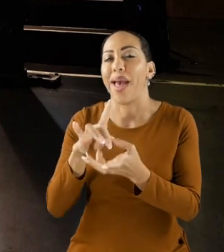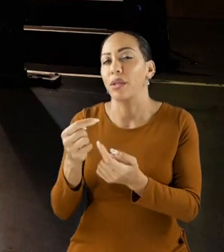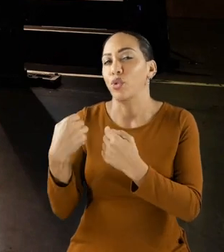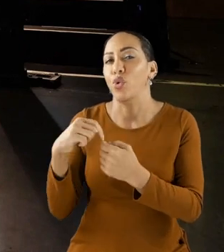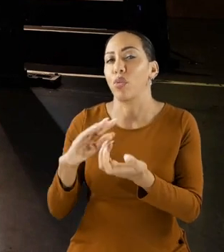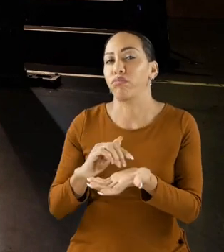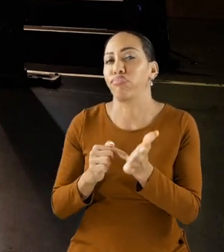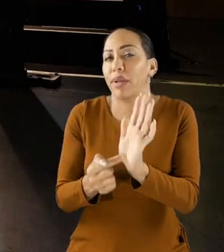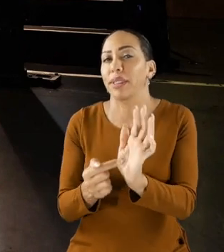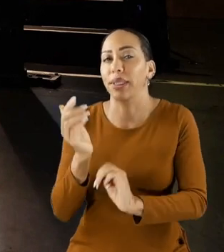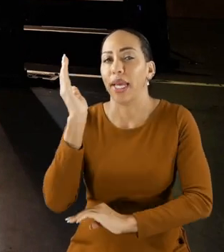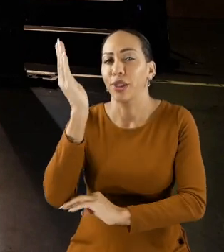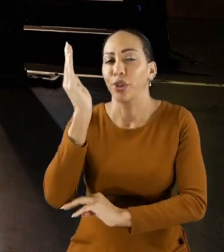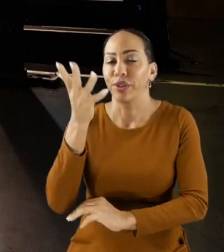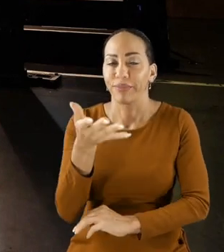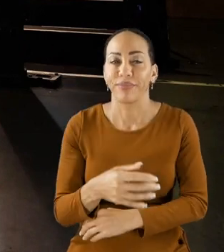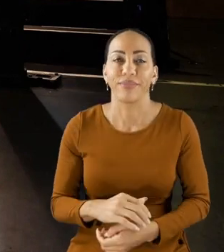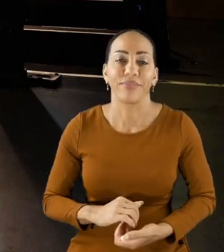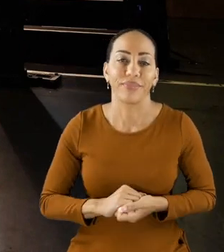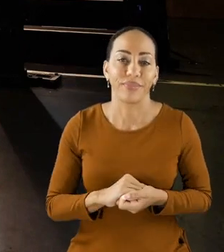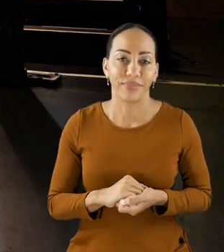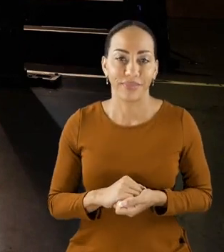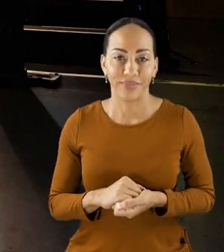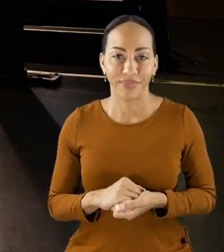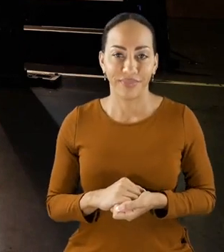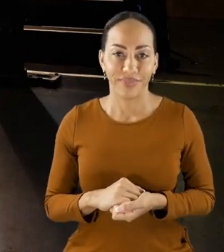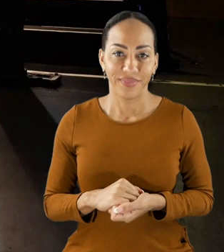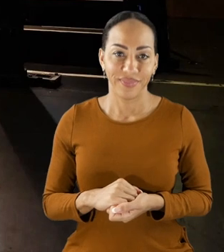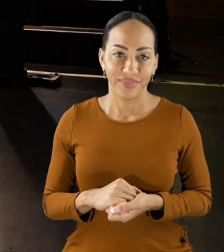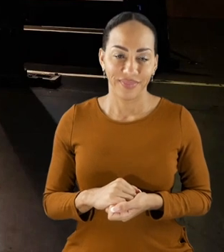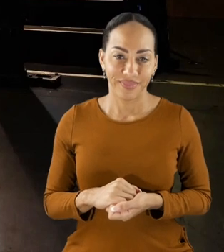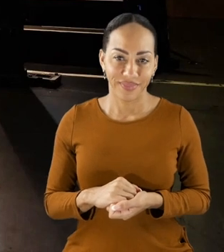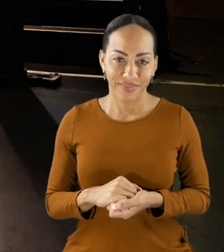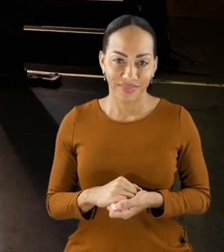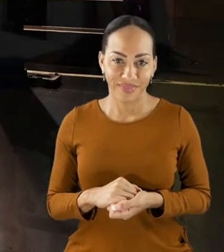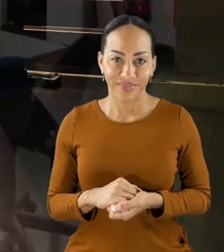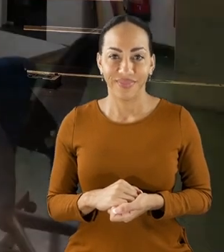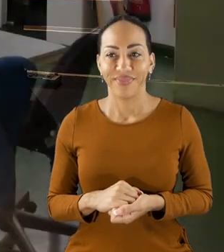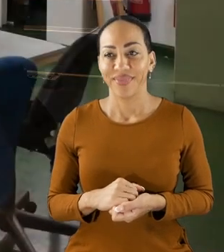the presentation, and because I wanted to just show you